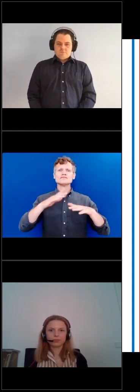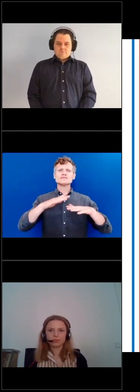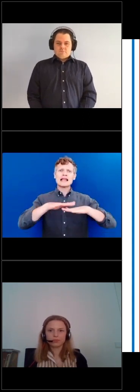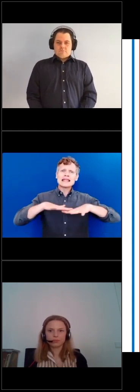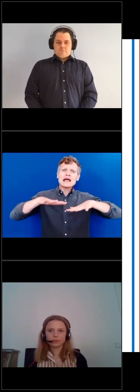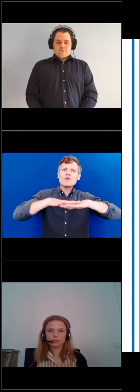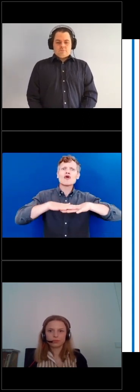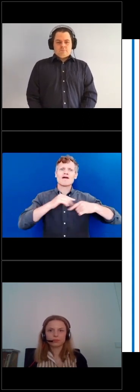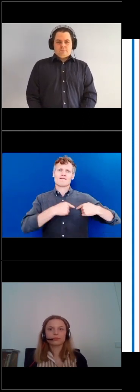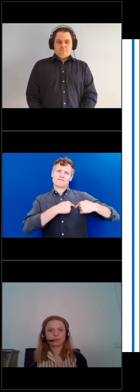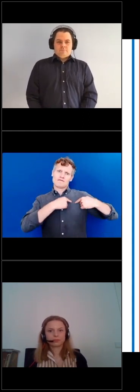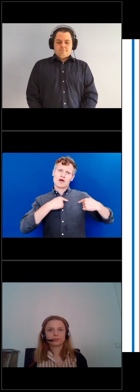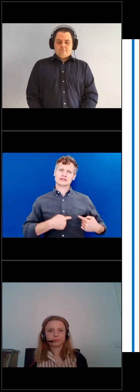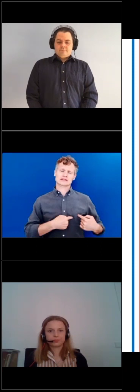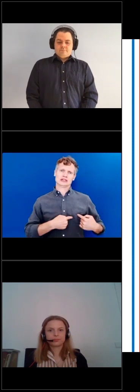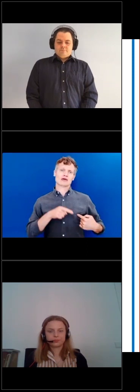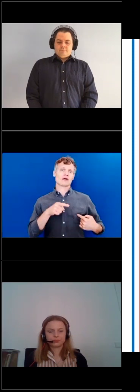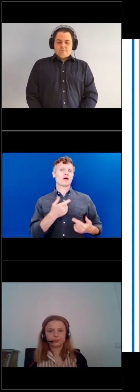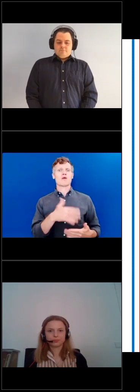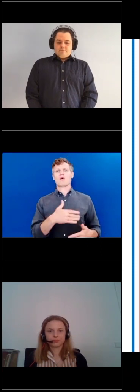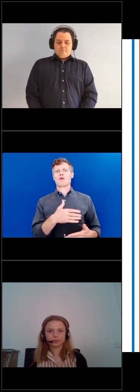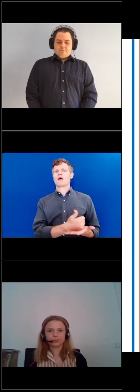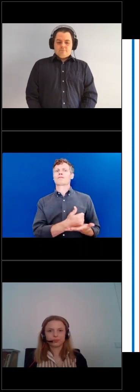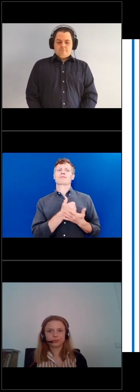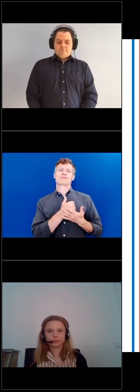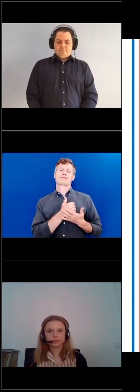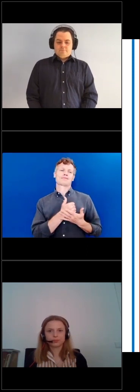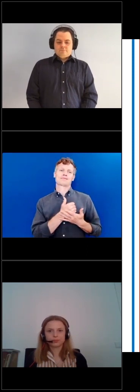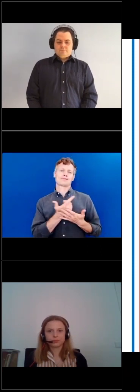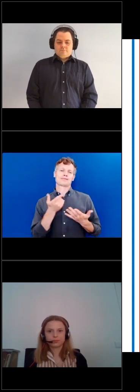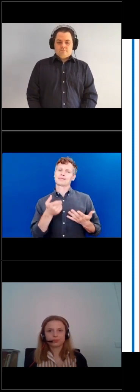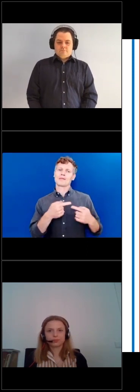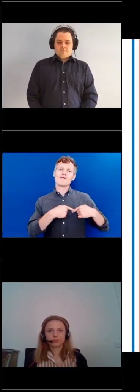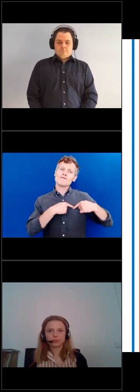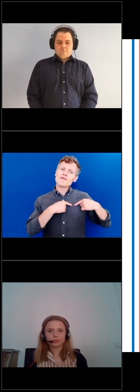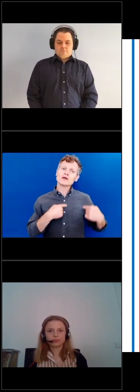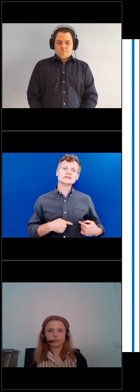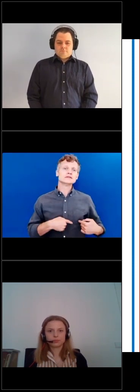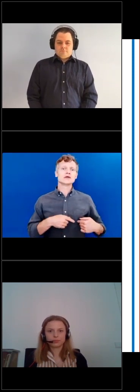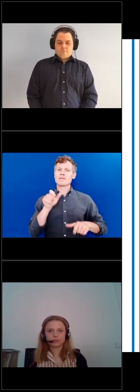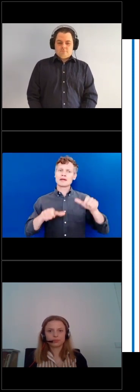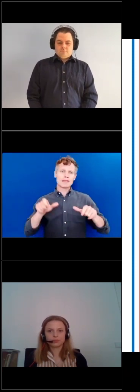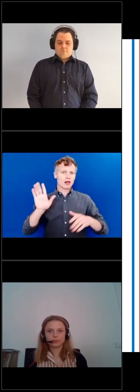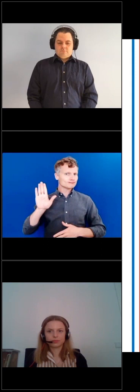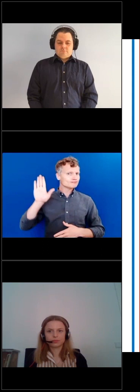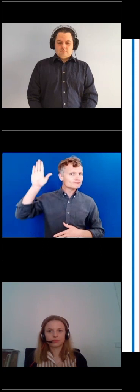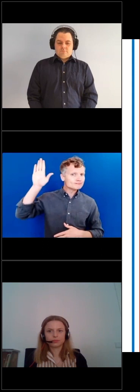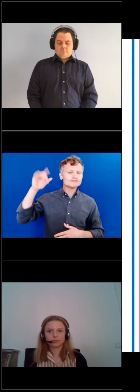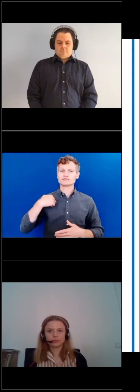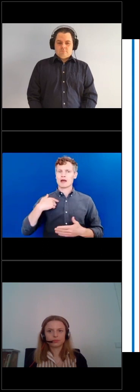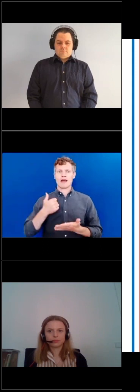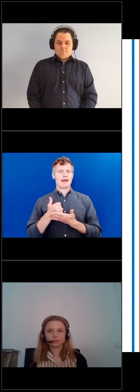work easier, because then it's through them that we can really monitor, even in communities where